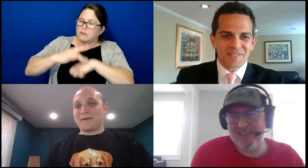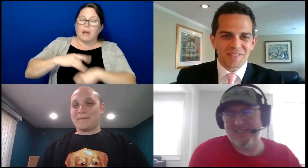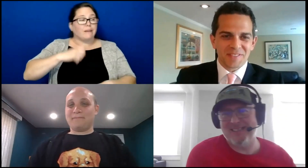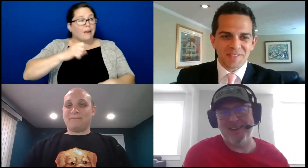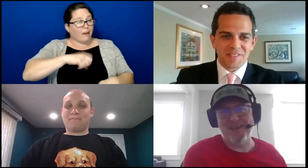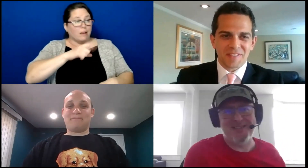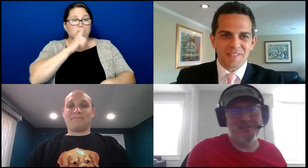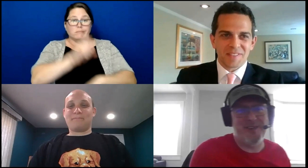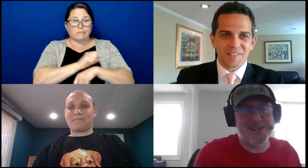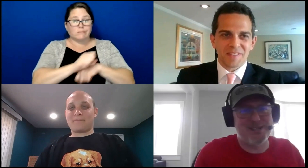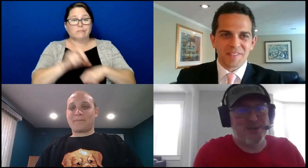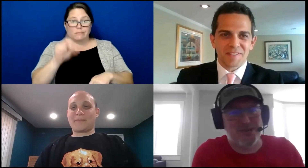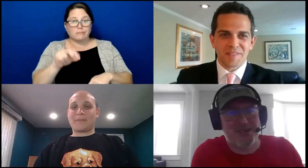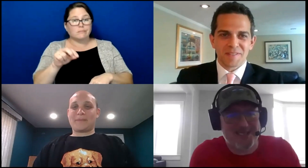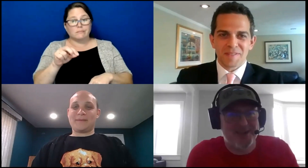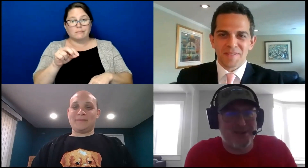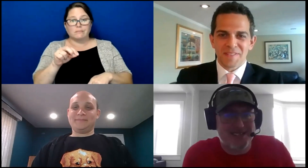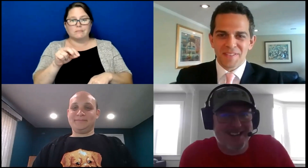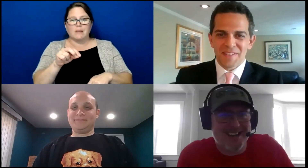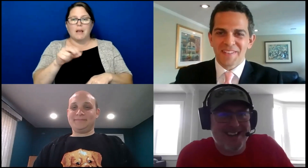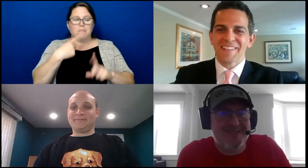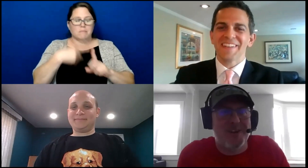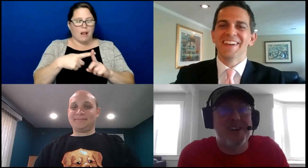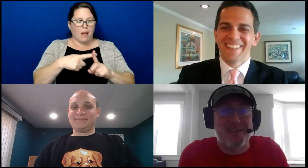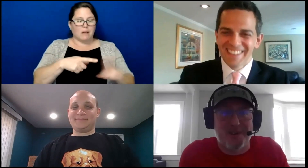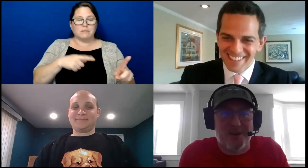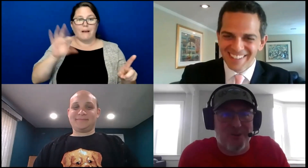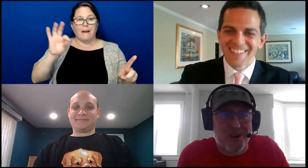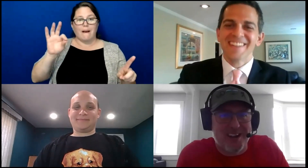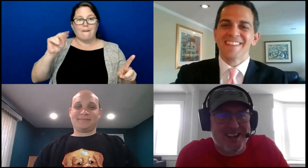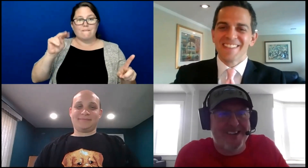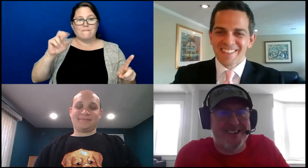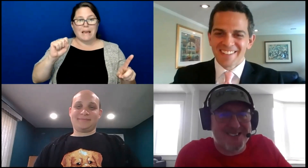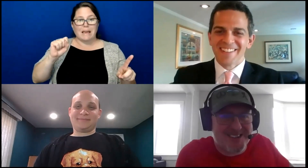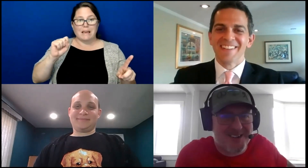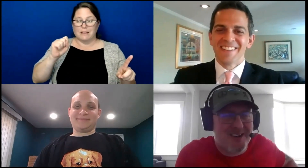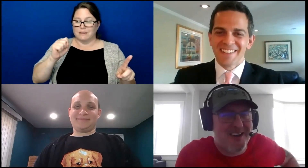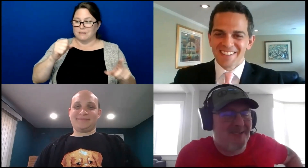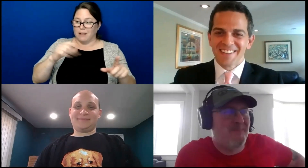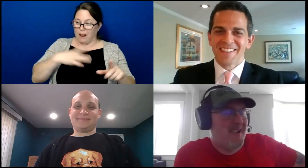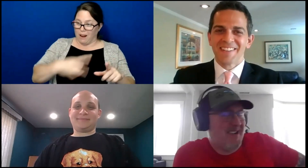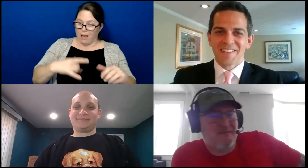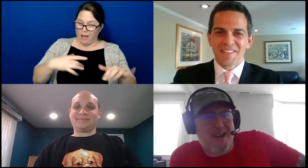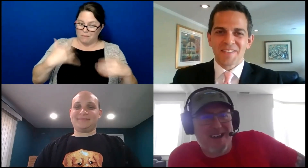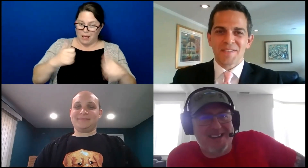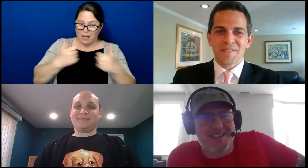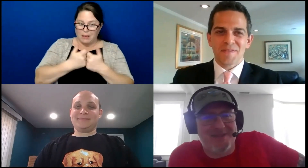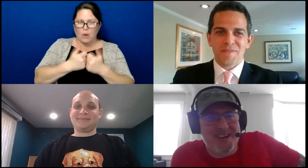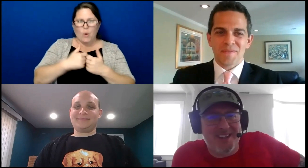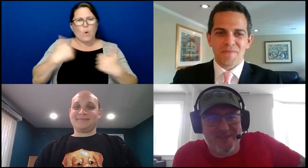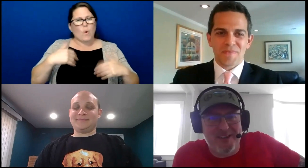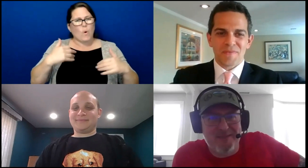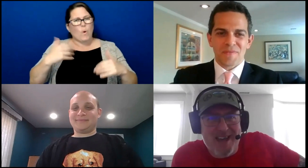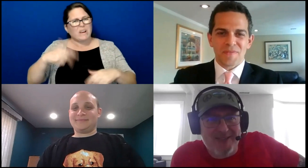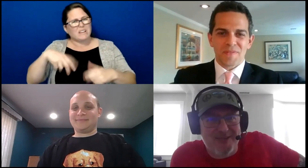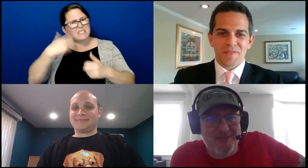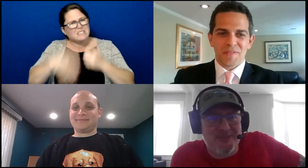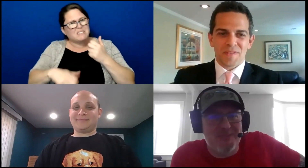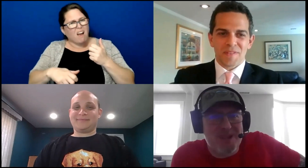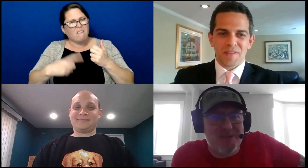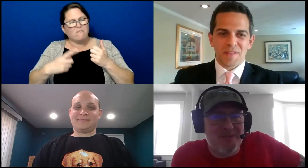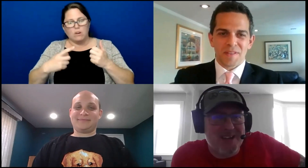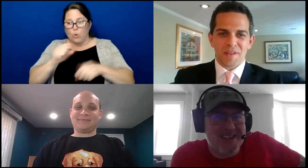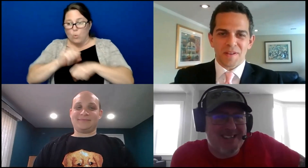does, and the fans torture us too. It's very difficult working years on a product and then reading the feedback